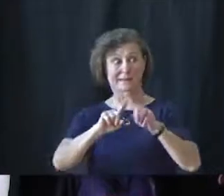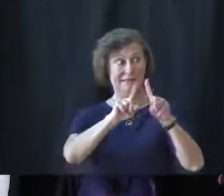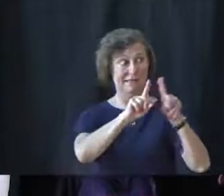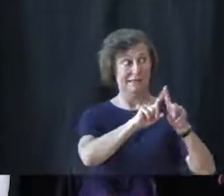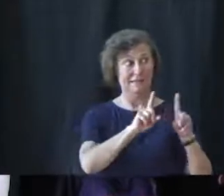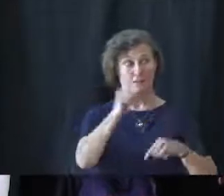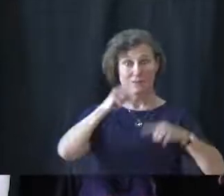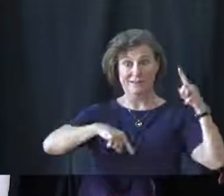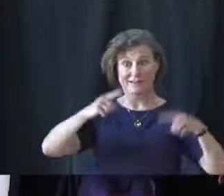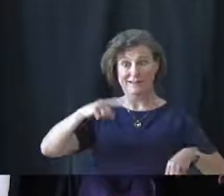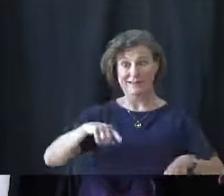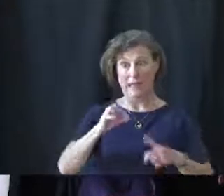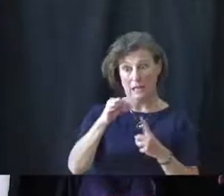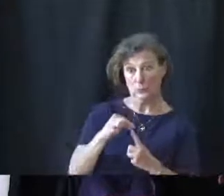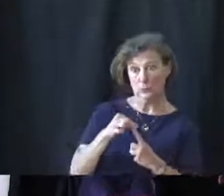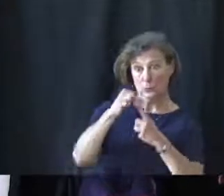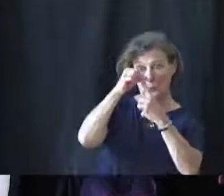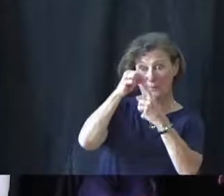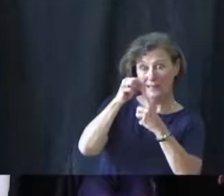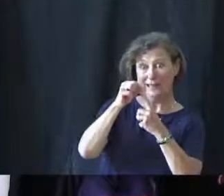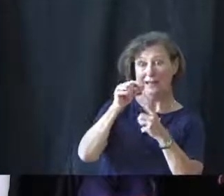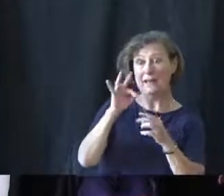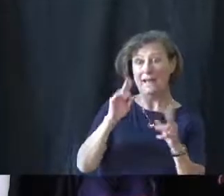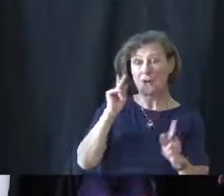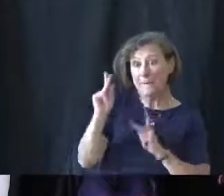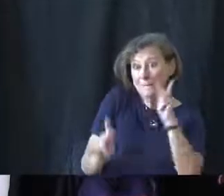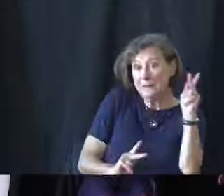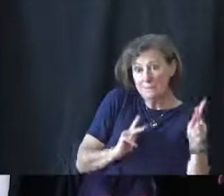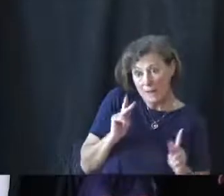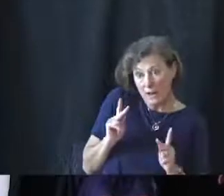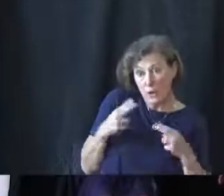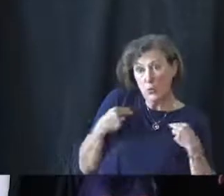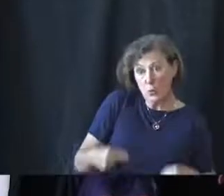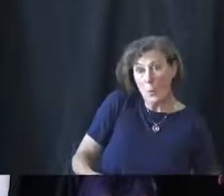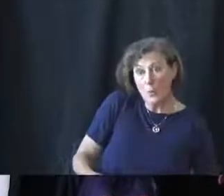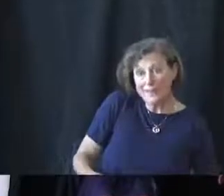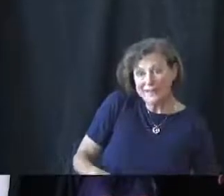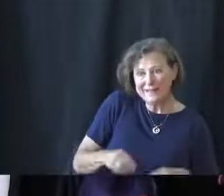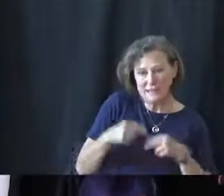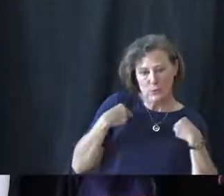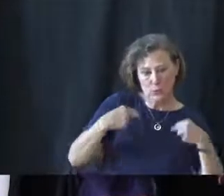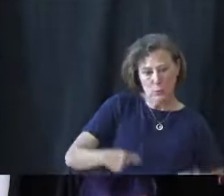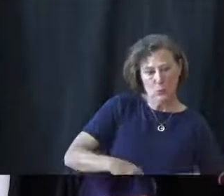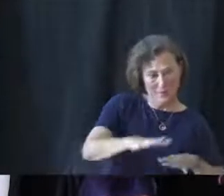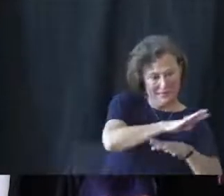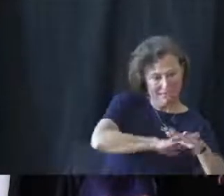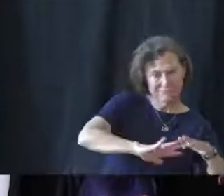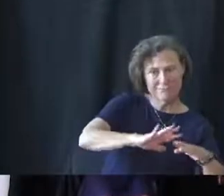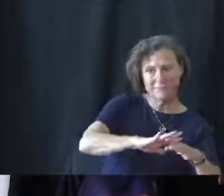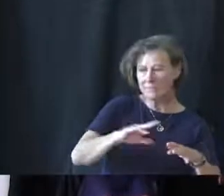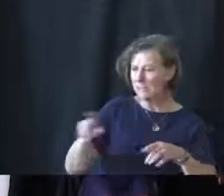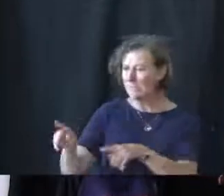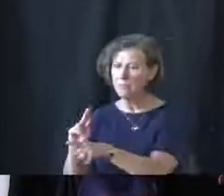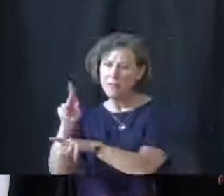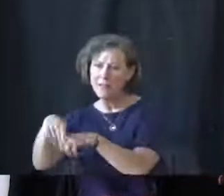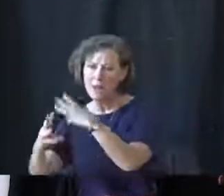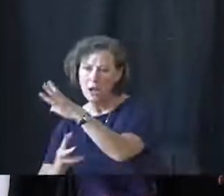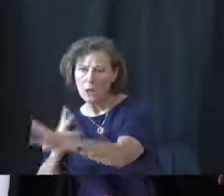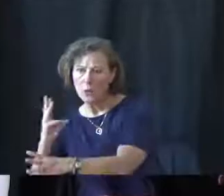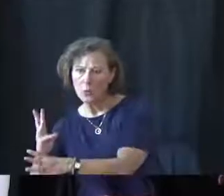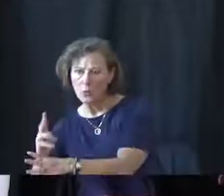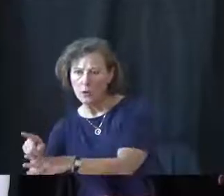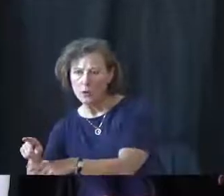different and unique varieties of humans in the human kingdom. The plant world is